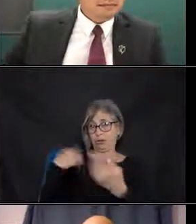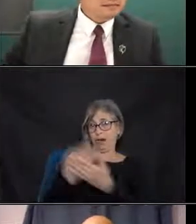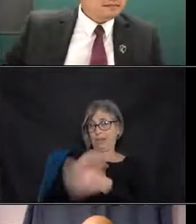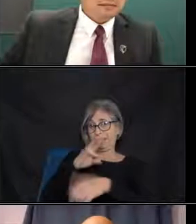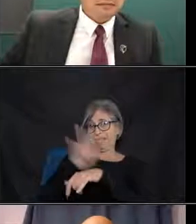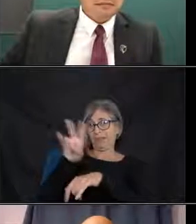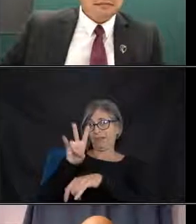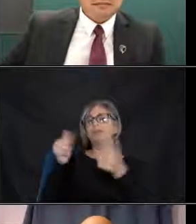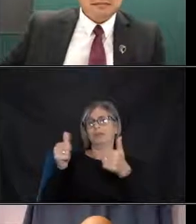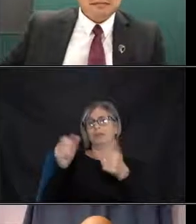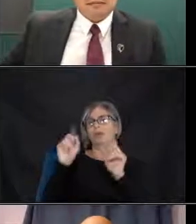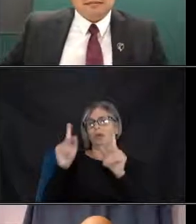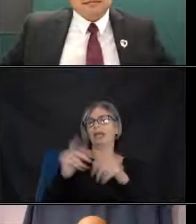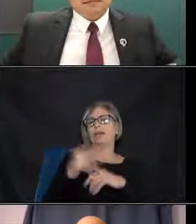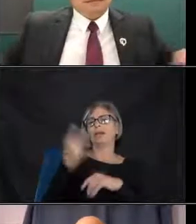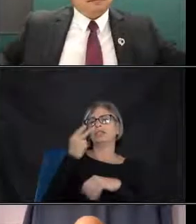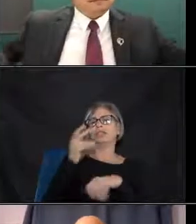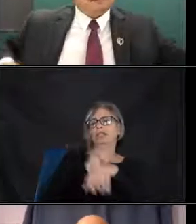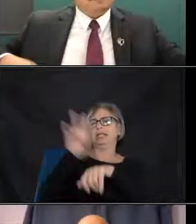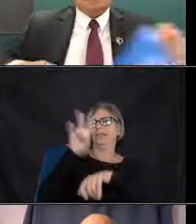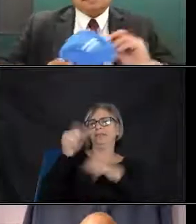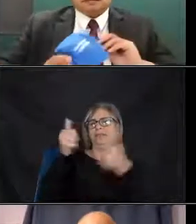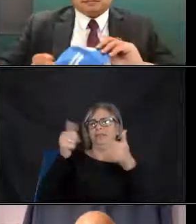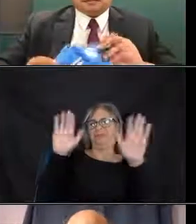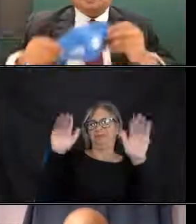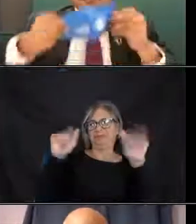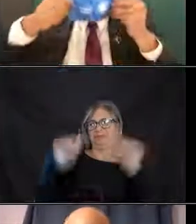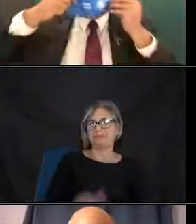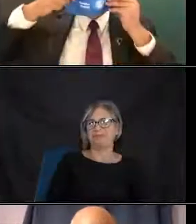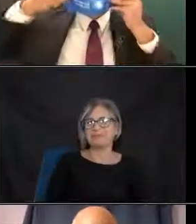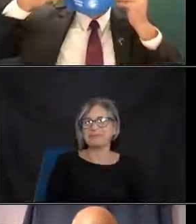All right. See you guys there at 7. Okay. Okay. All right. Bye-bye.